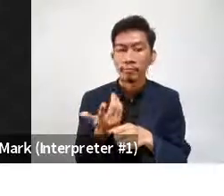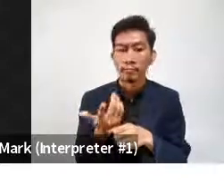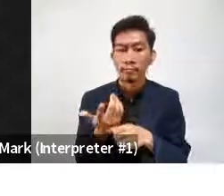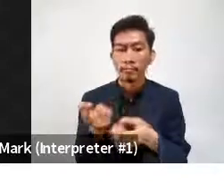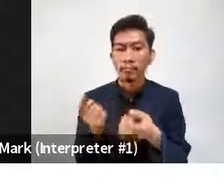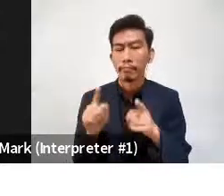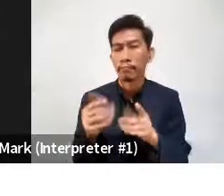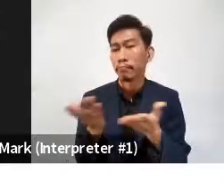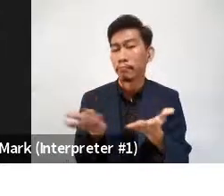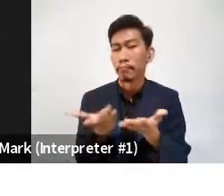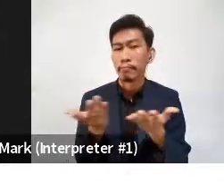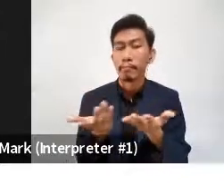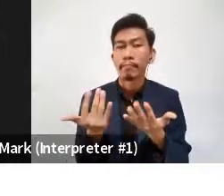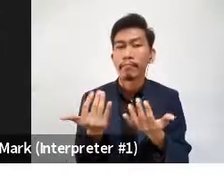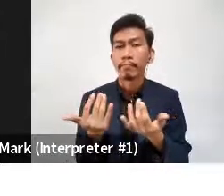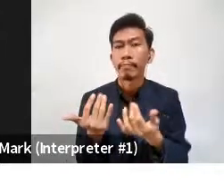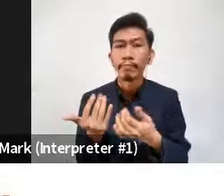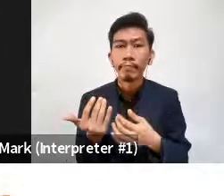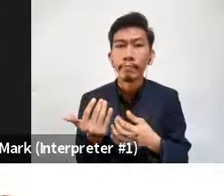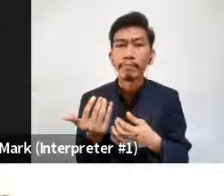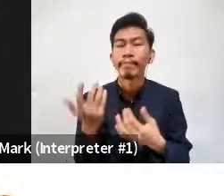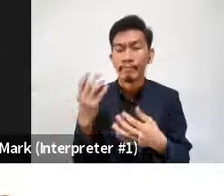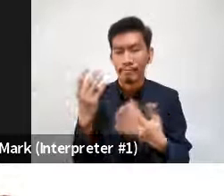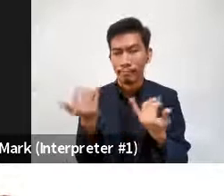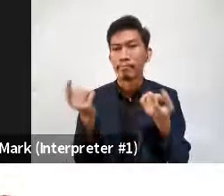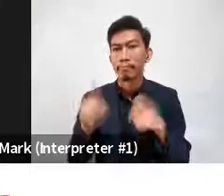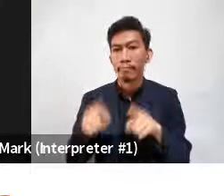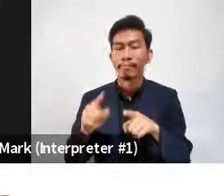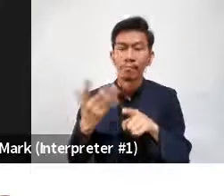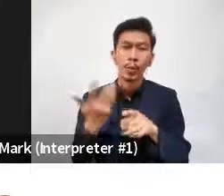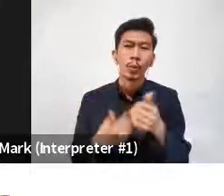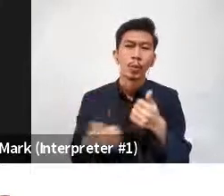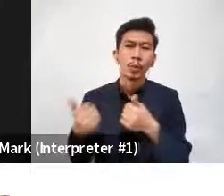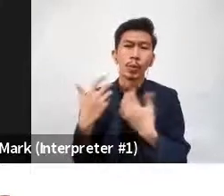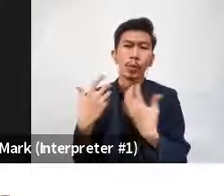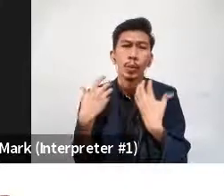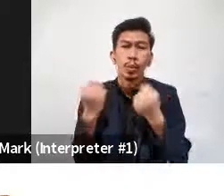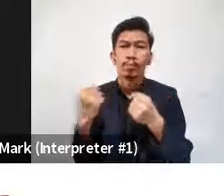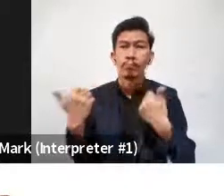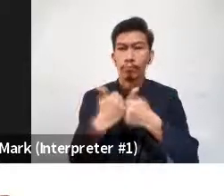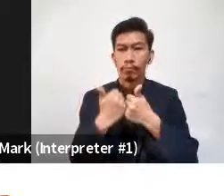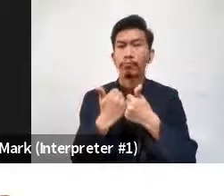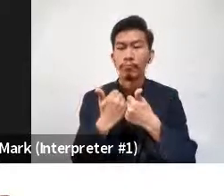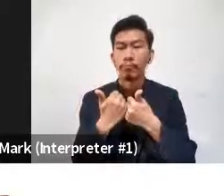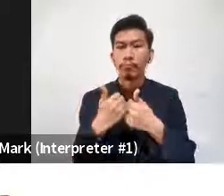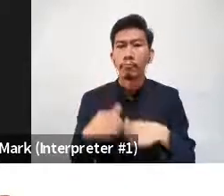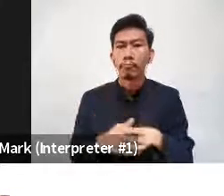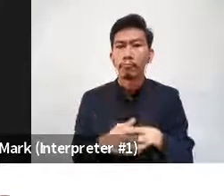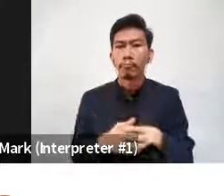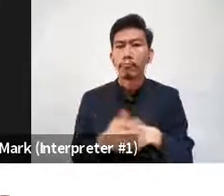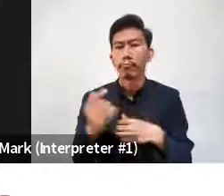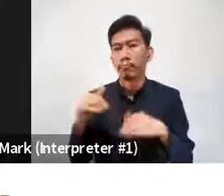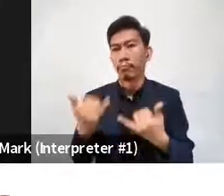we are here and we are facing the greatest health challenges of our